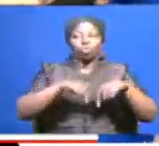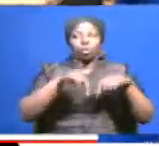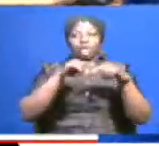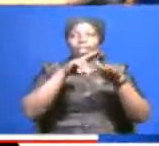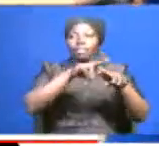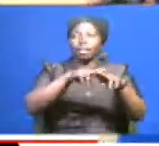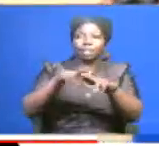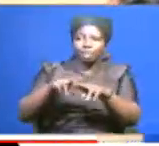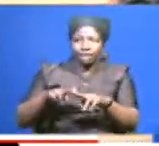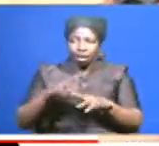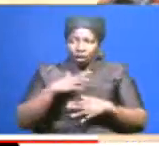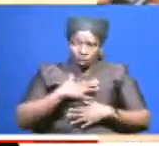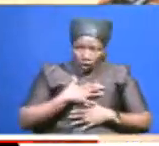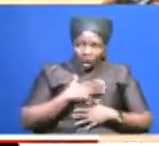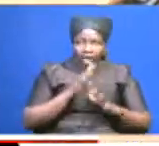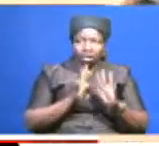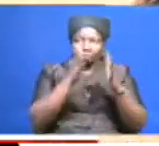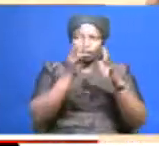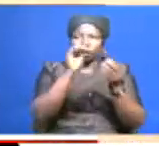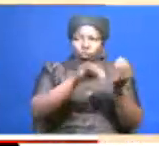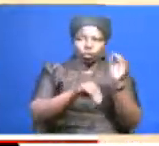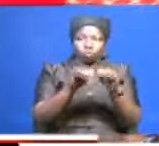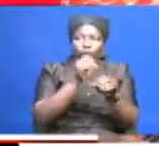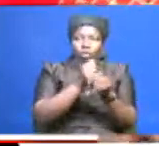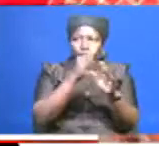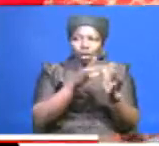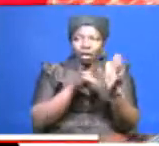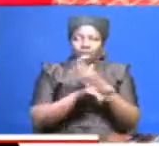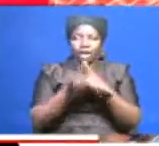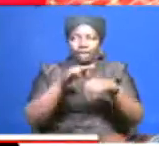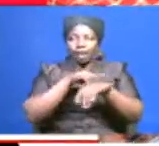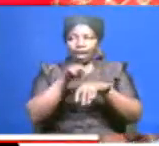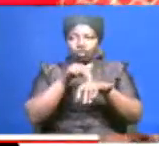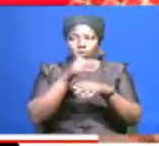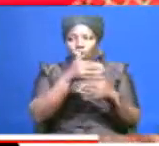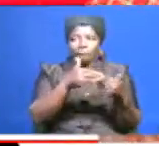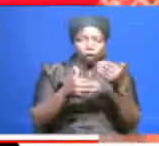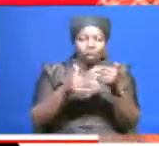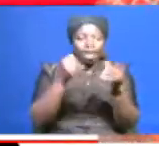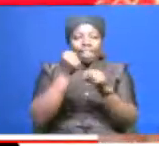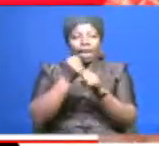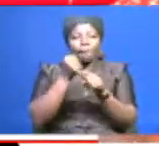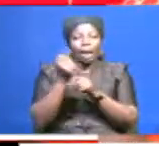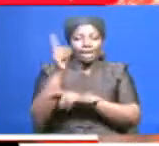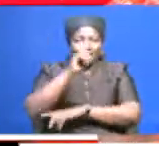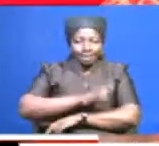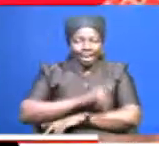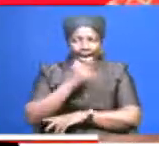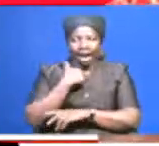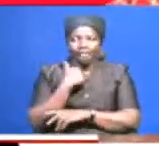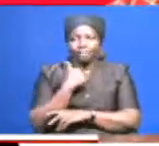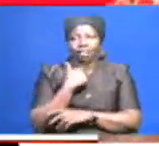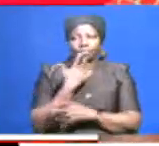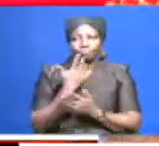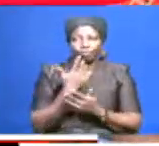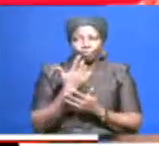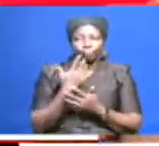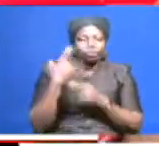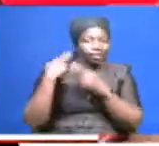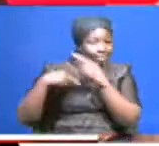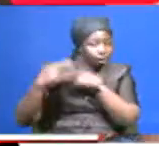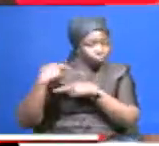celebrate the contribution of workers in national building. Labour Day has a unique history dating back to 1st of